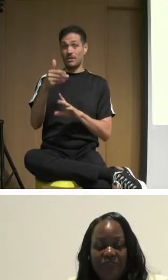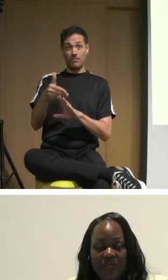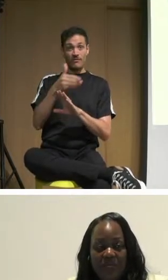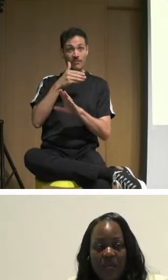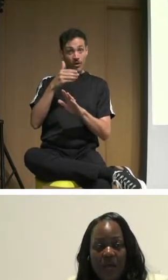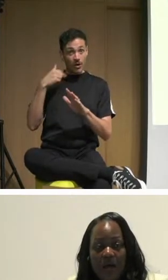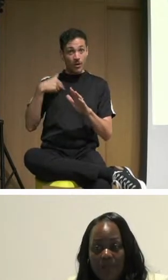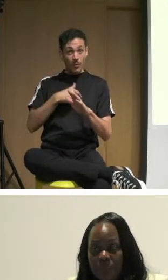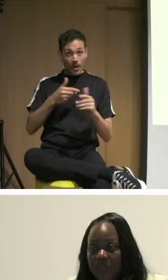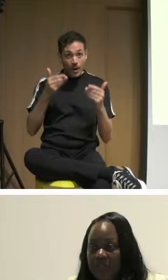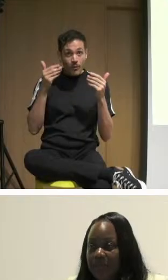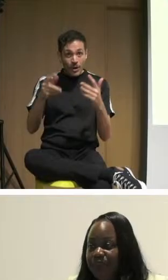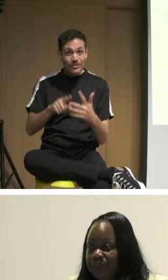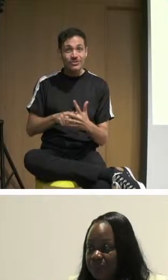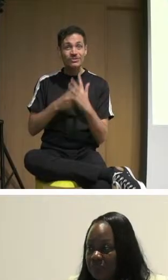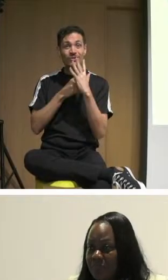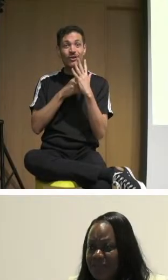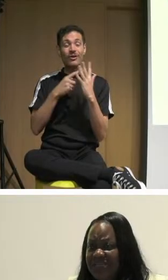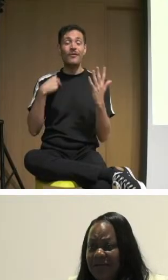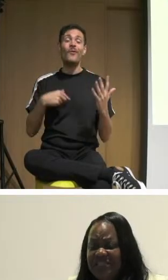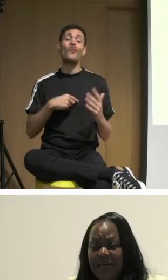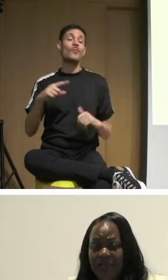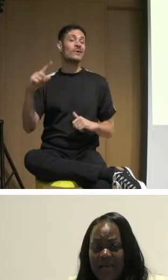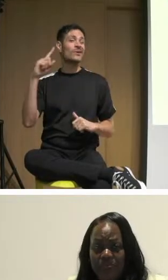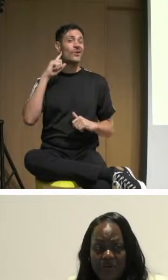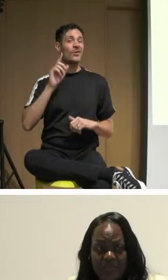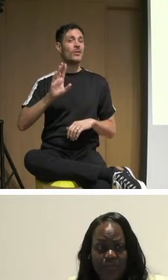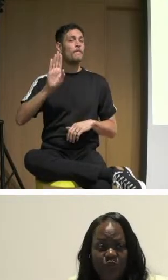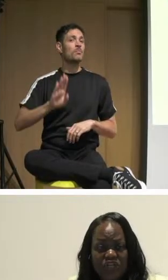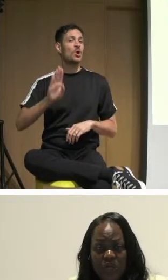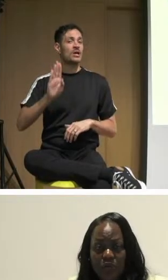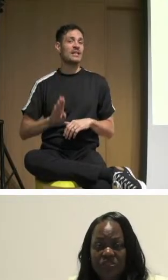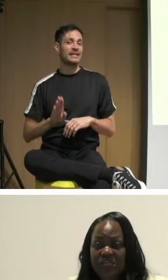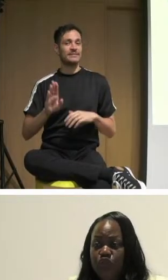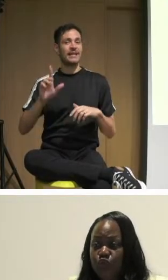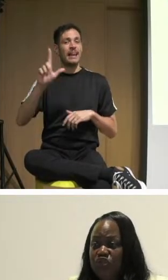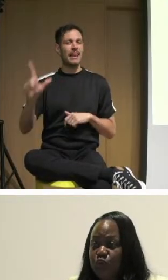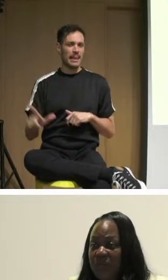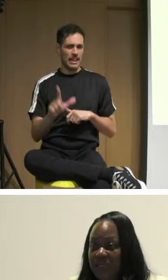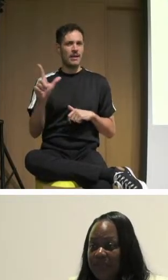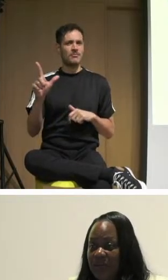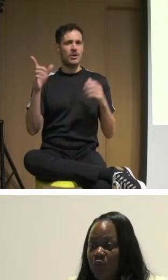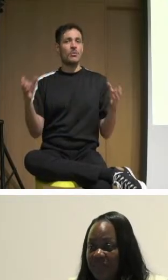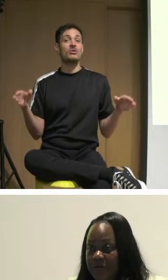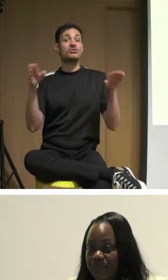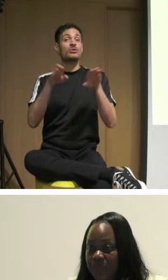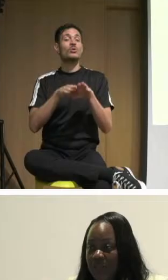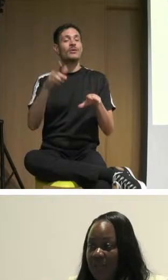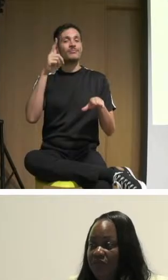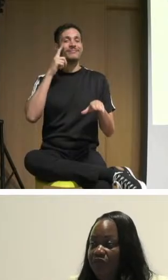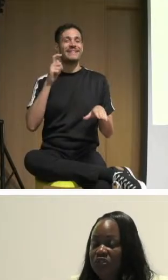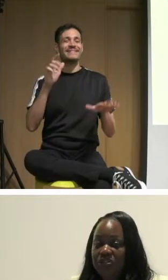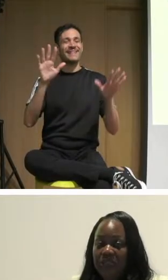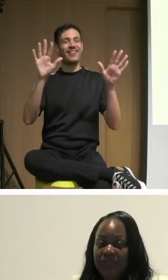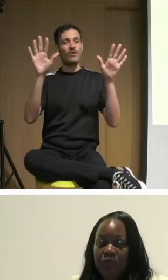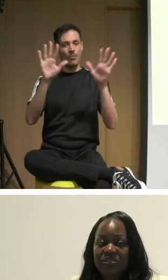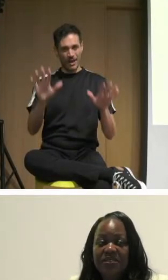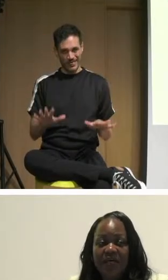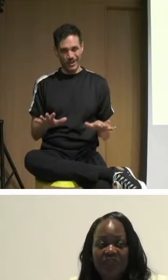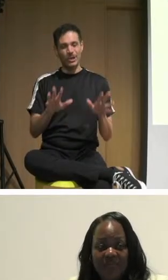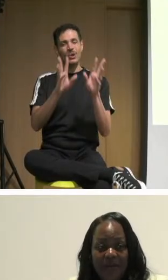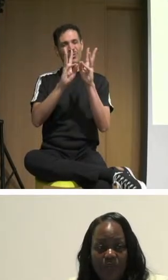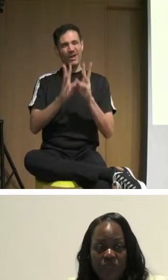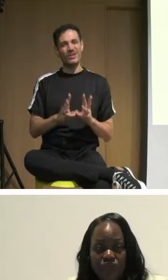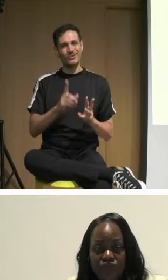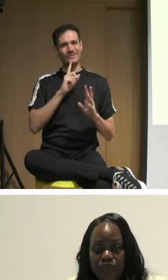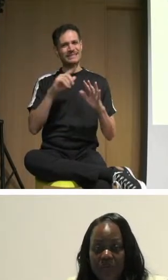that the Brooklyn Downtown Library was closing due to inclement weather. And unfortunately, there was